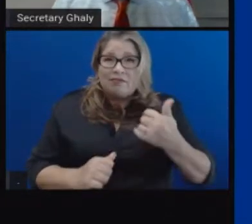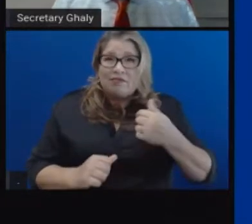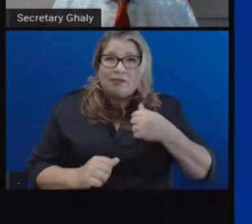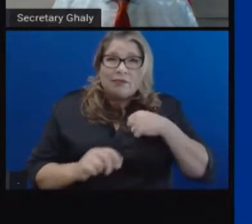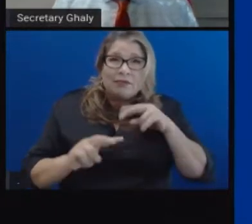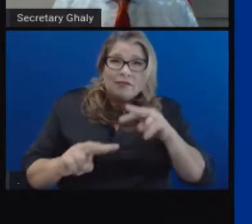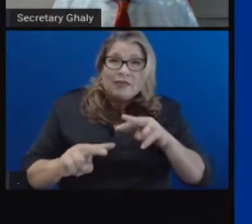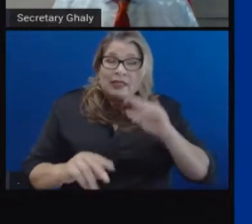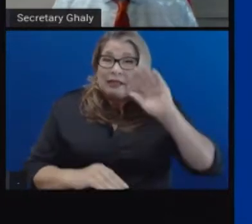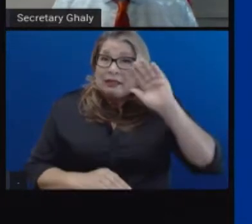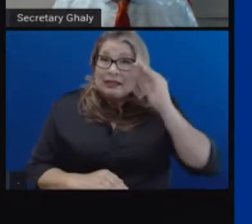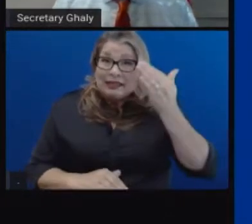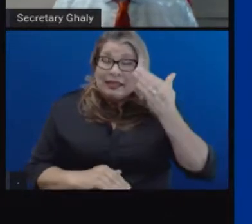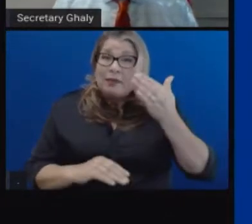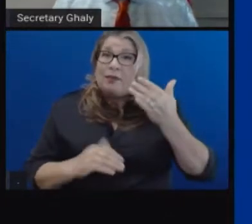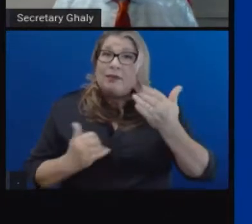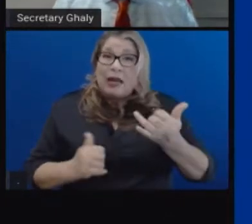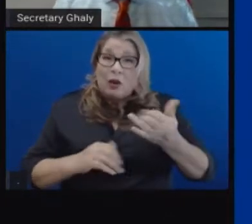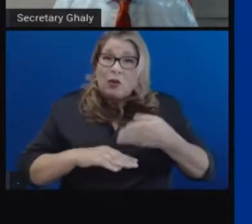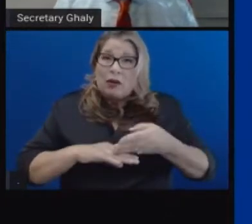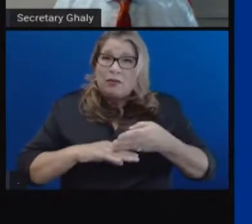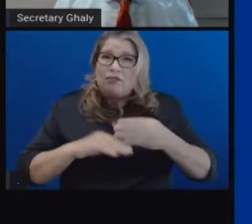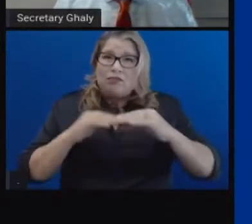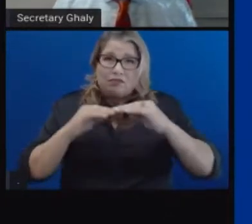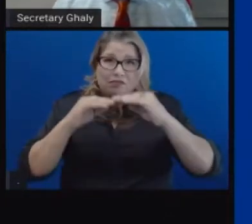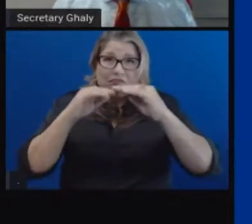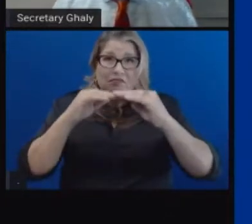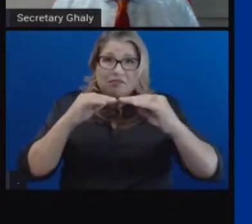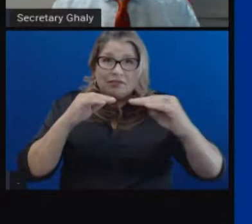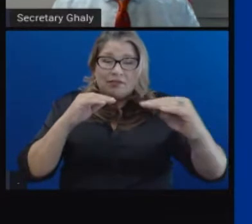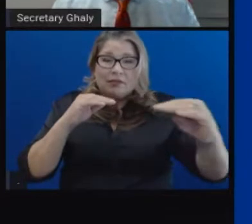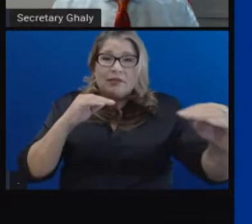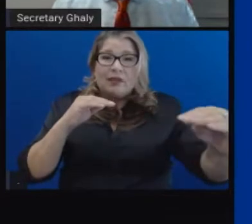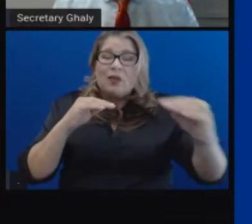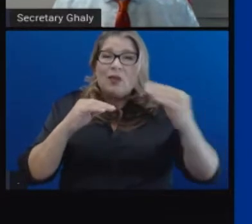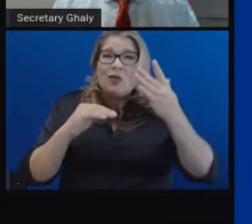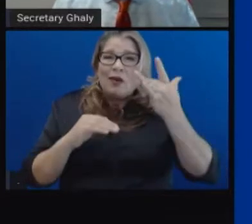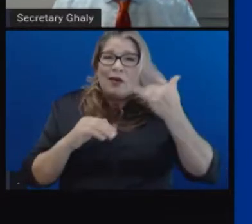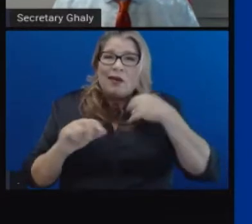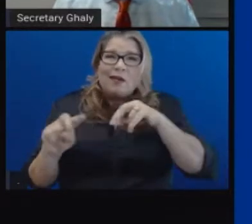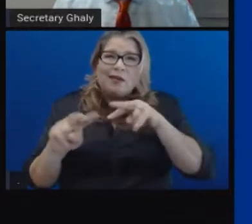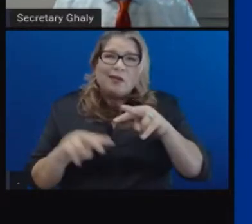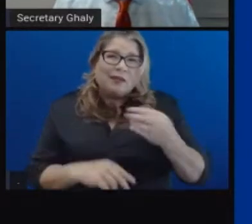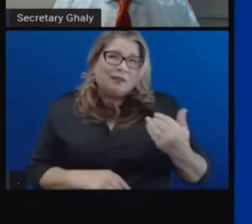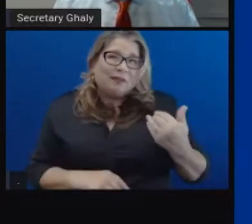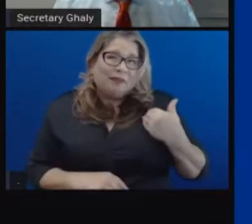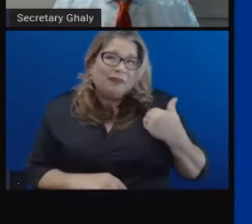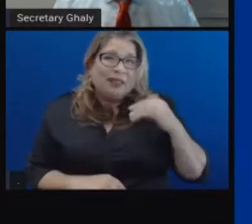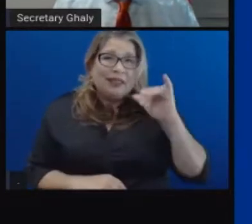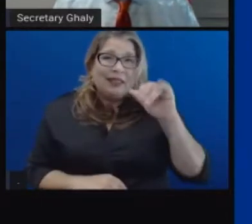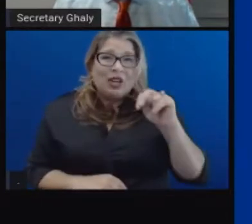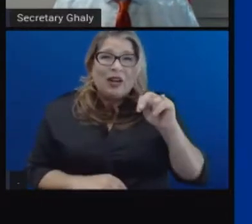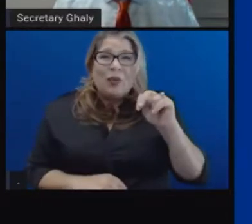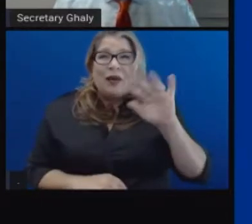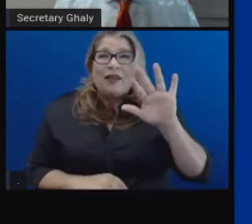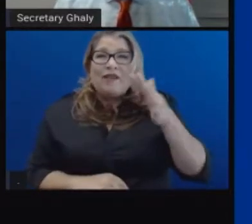improve is that around the 5th and 6th of January, we were seeing on